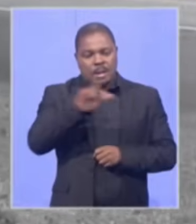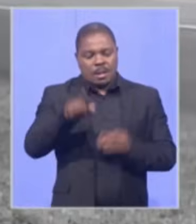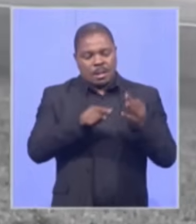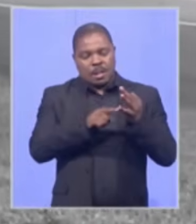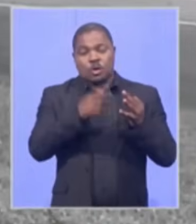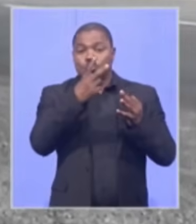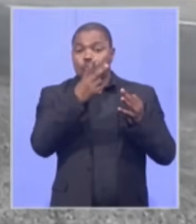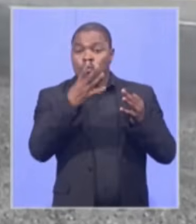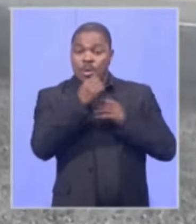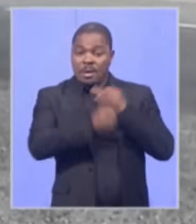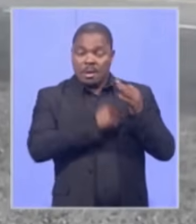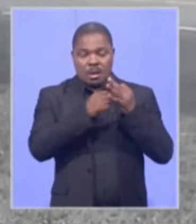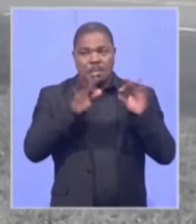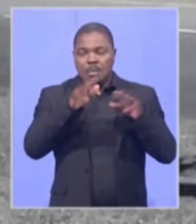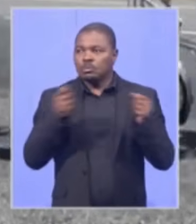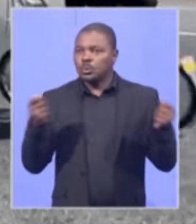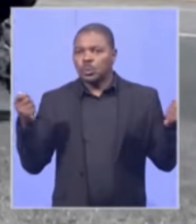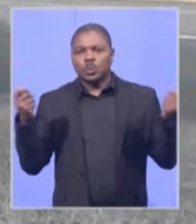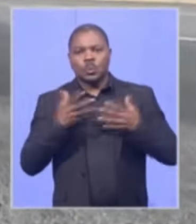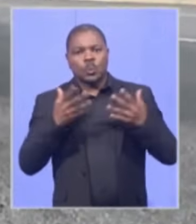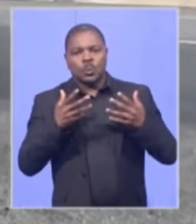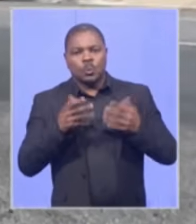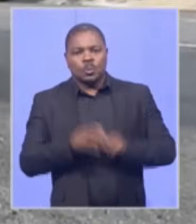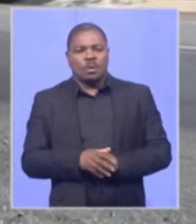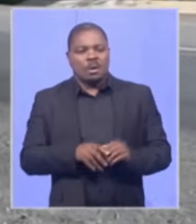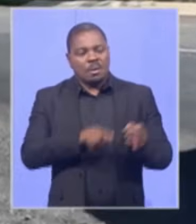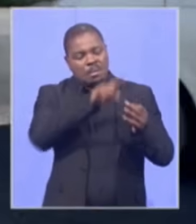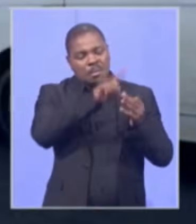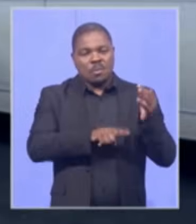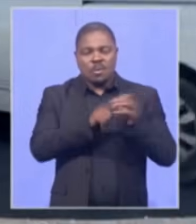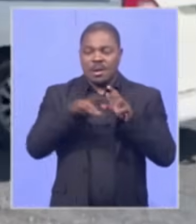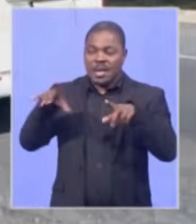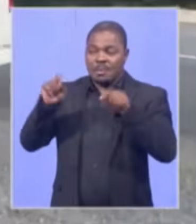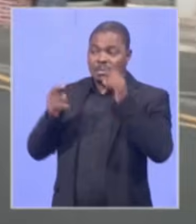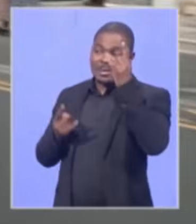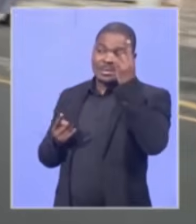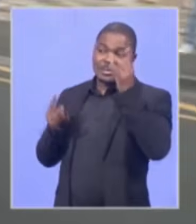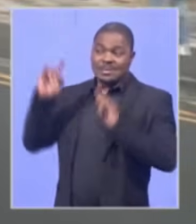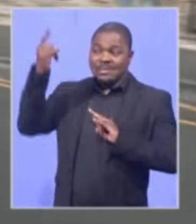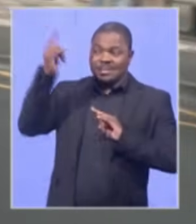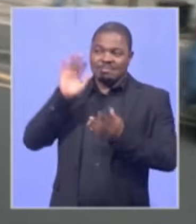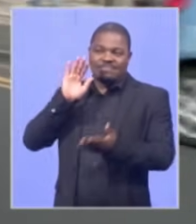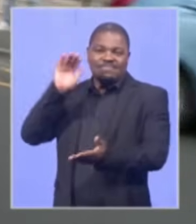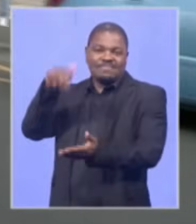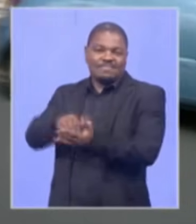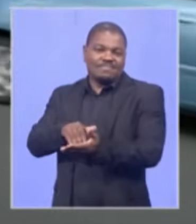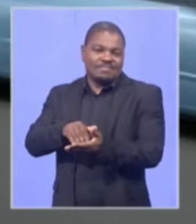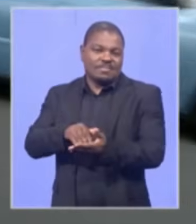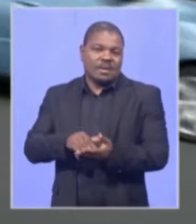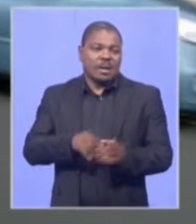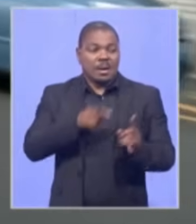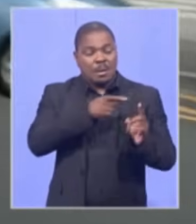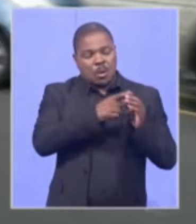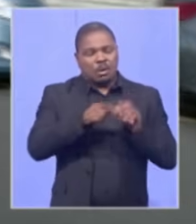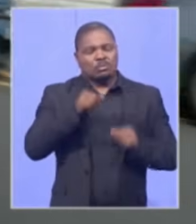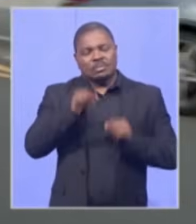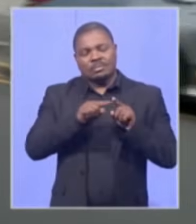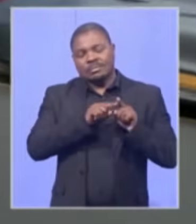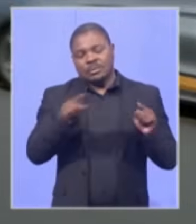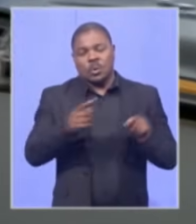ba dirile dimakatšo. Ba gorogile ka toropong ya Cape Town. Ba sepetše leeto la dikilomitara